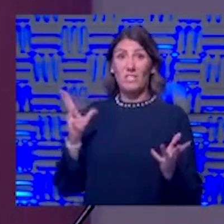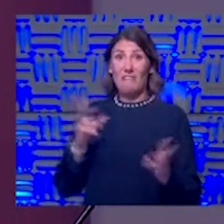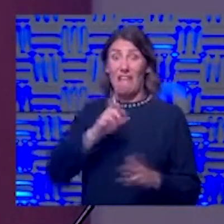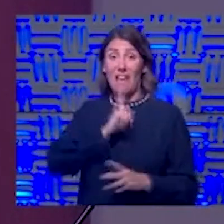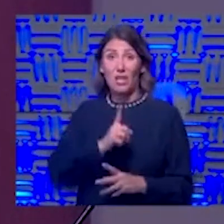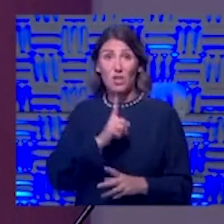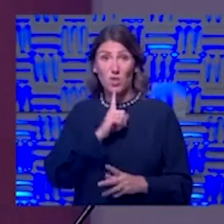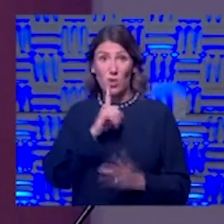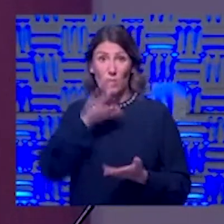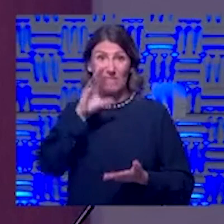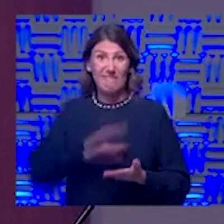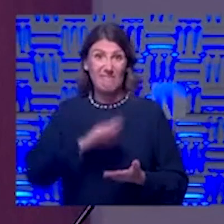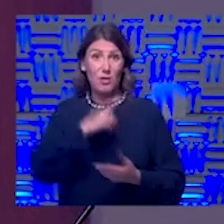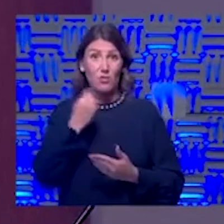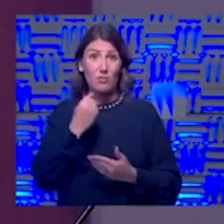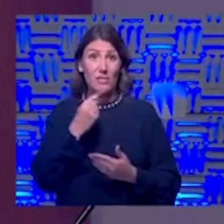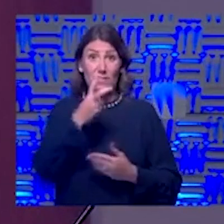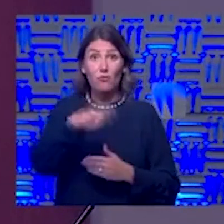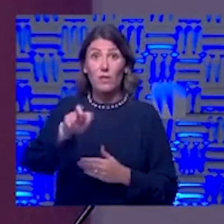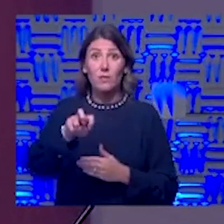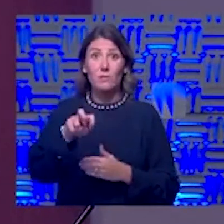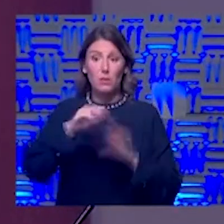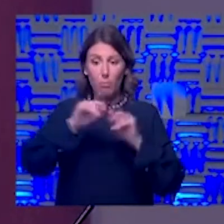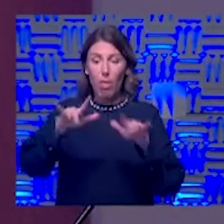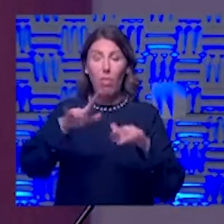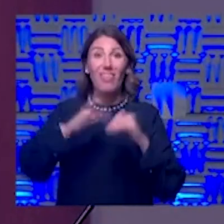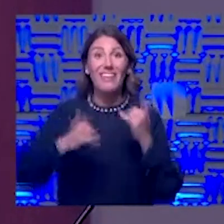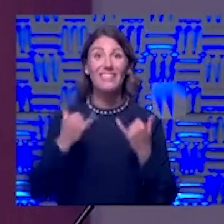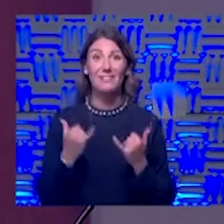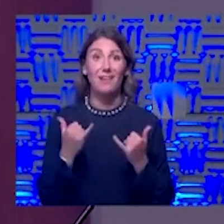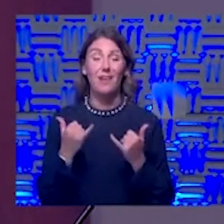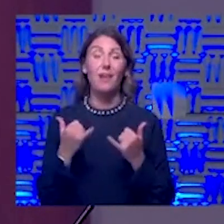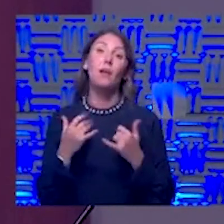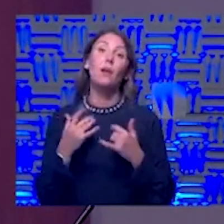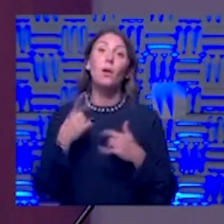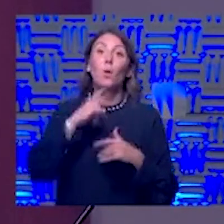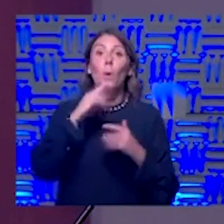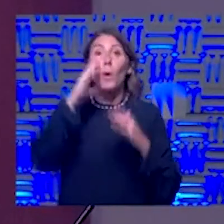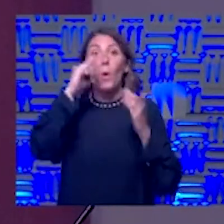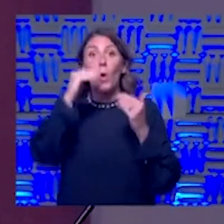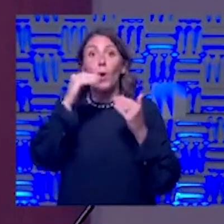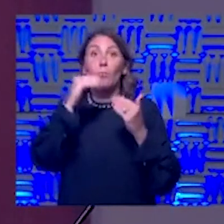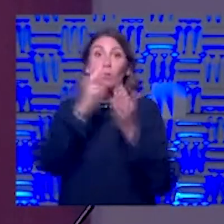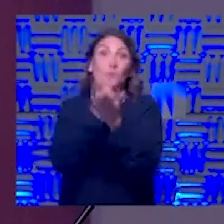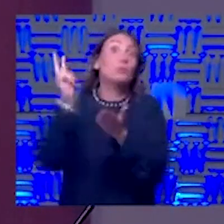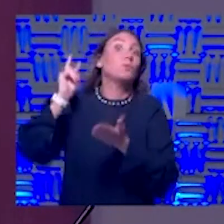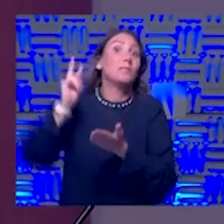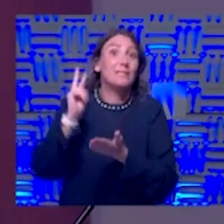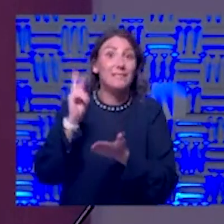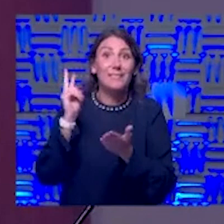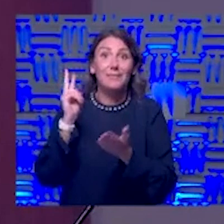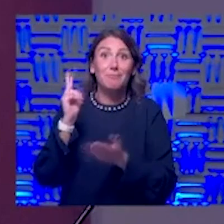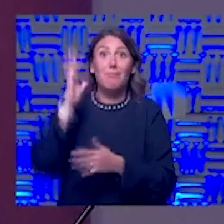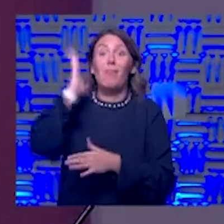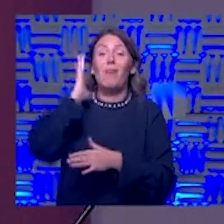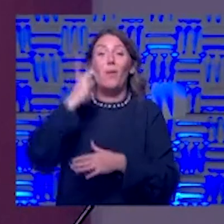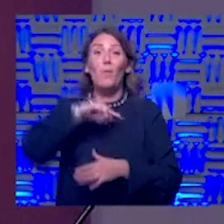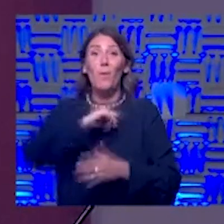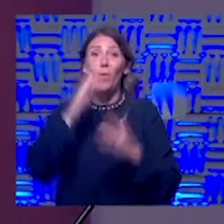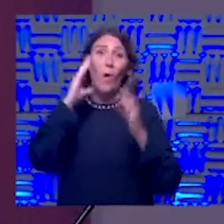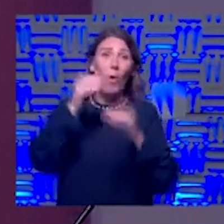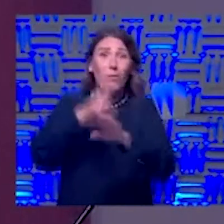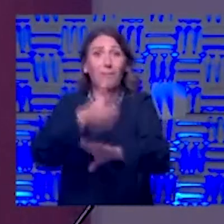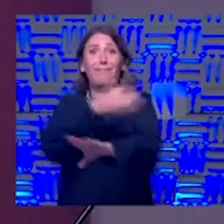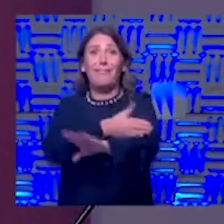less risk of transmission a week or two ago than there is now. And we had all hoped maybe a week or two ago that it would be better now, less